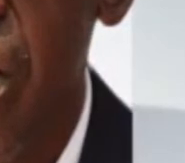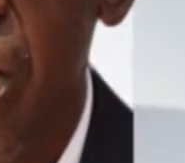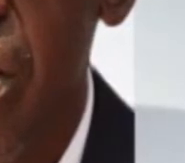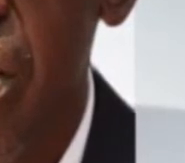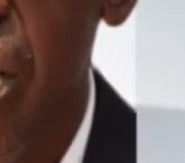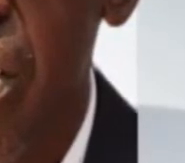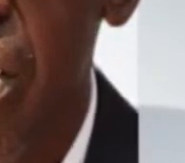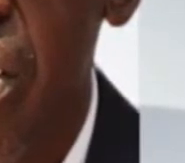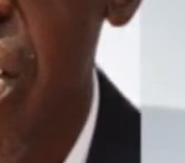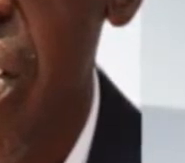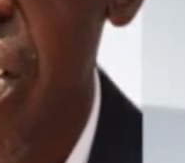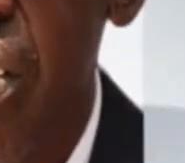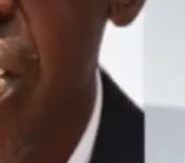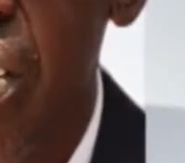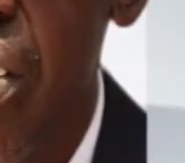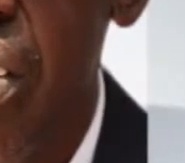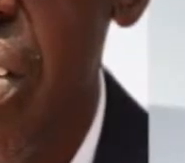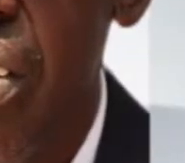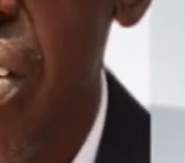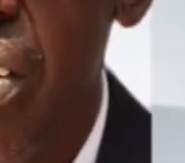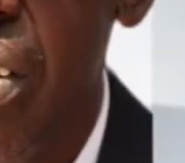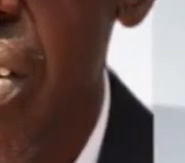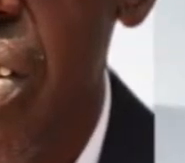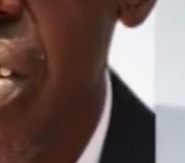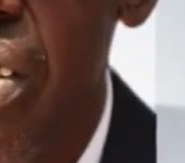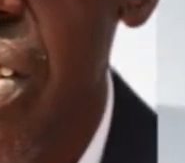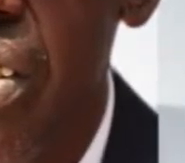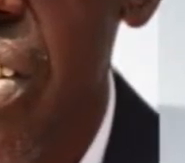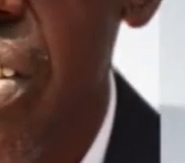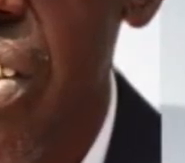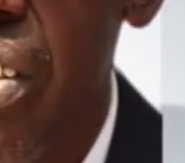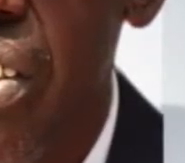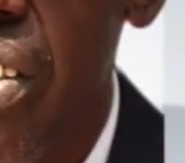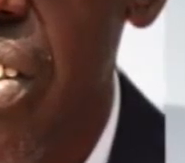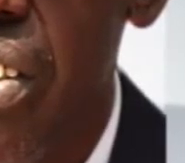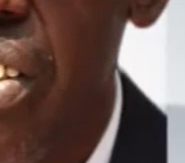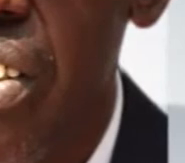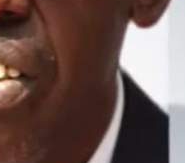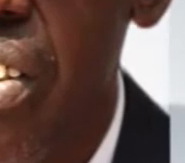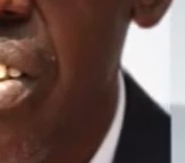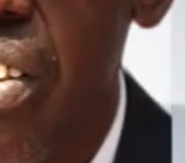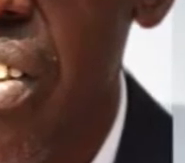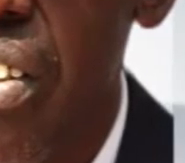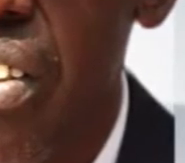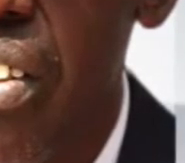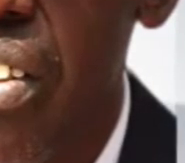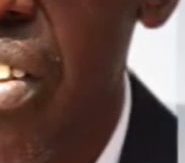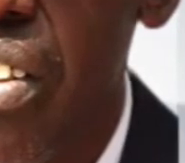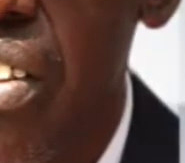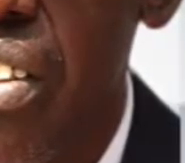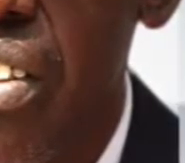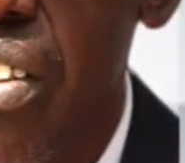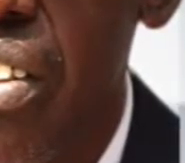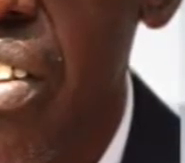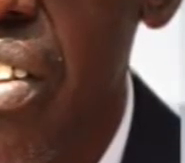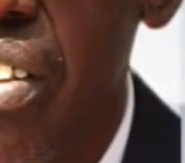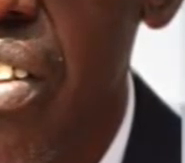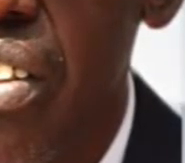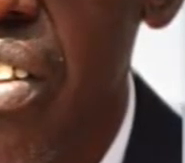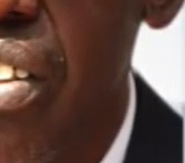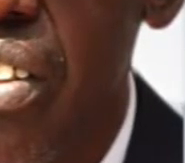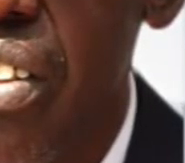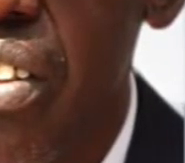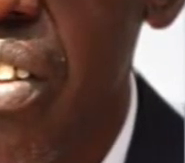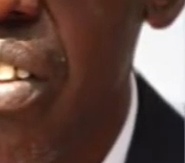students sign form lists that show their admission numbers, full names, and full amount awarded to every learner. Instructively,